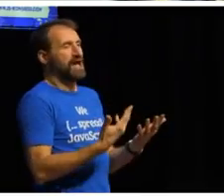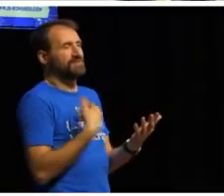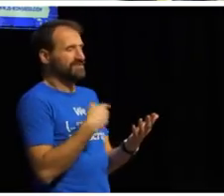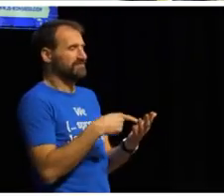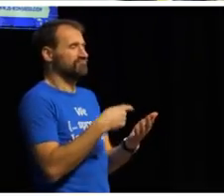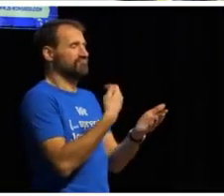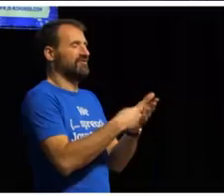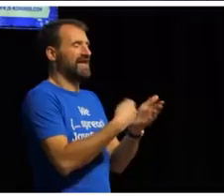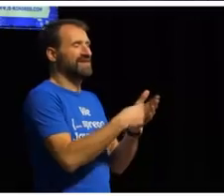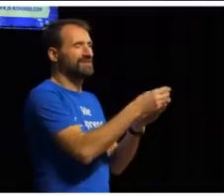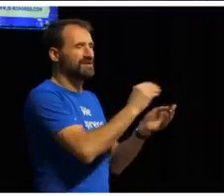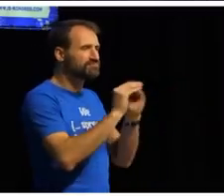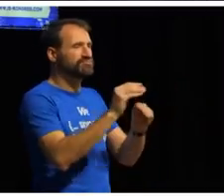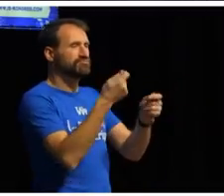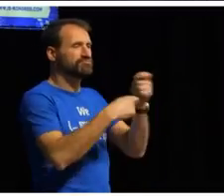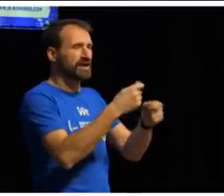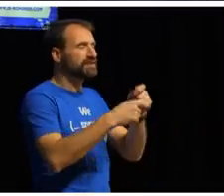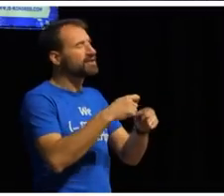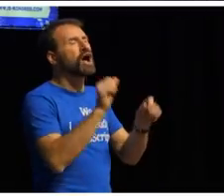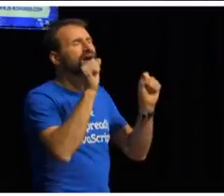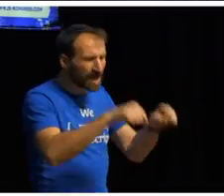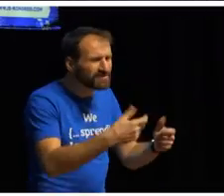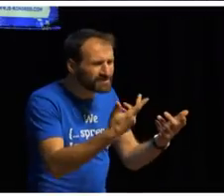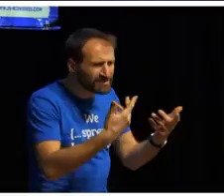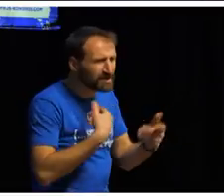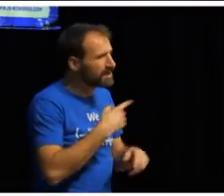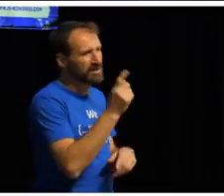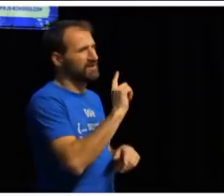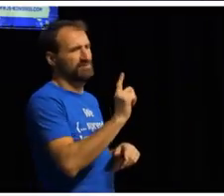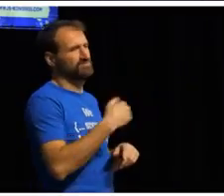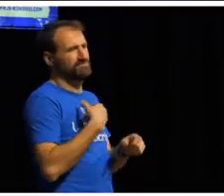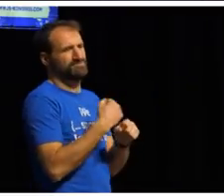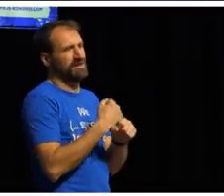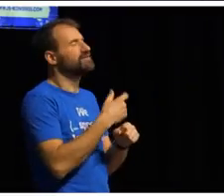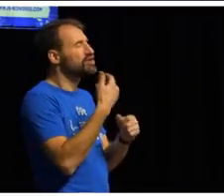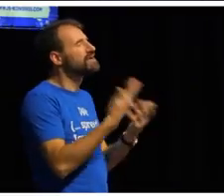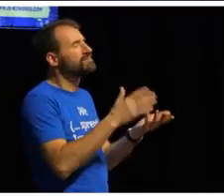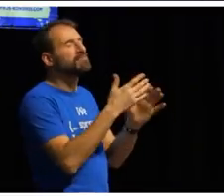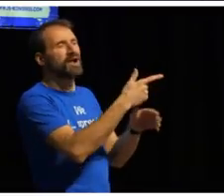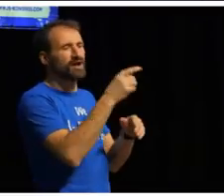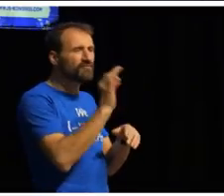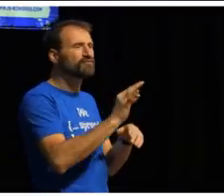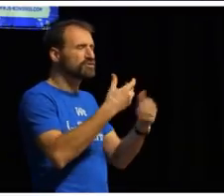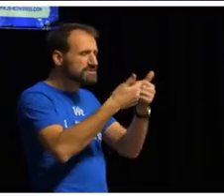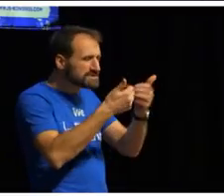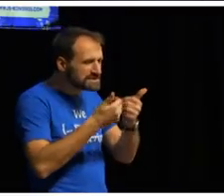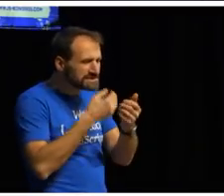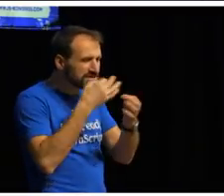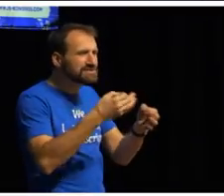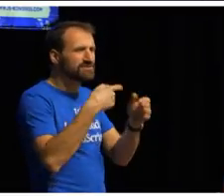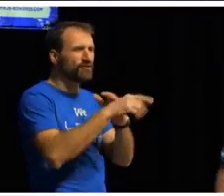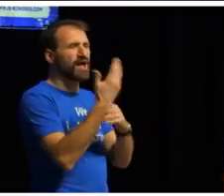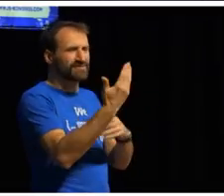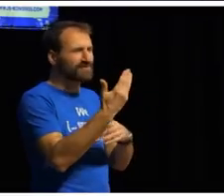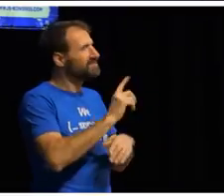have. It's possible. For a network of that size, it's totally possible to actually do it by hand, but you don't do this. Instead, you train the whole